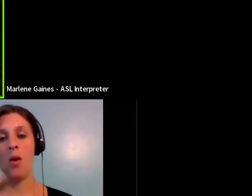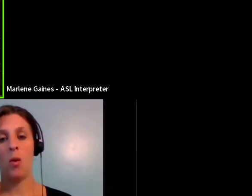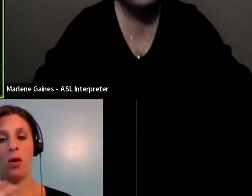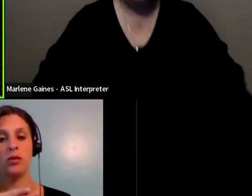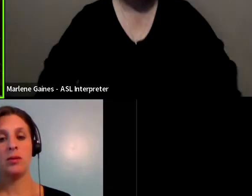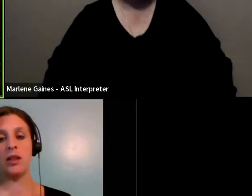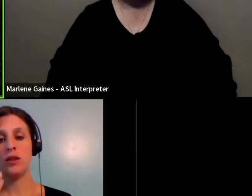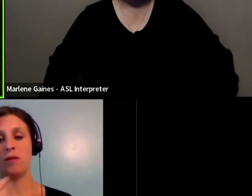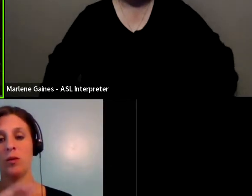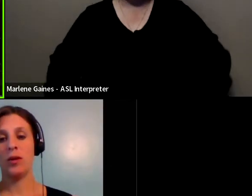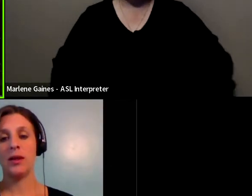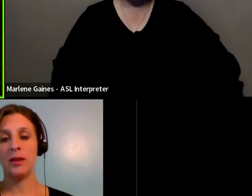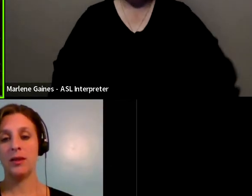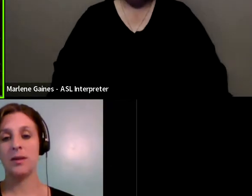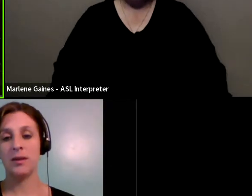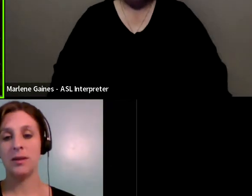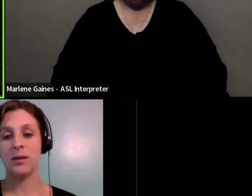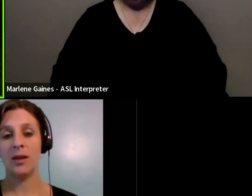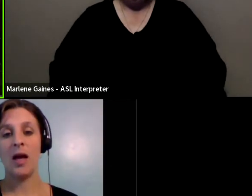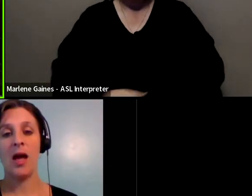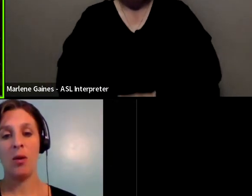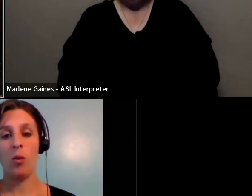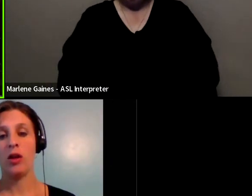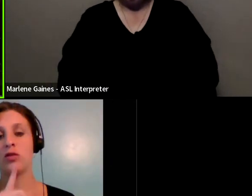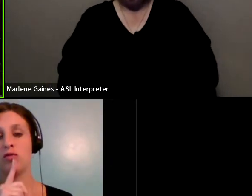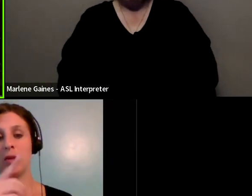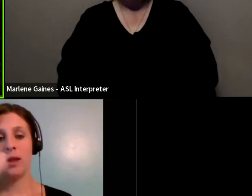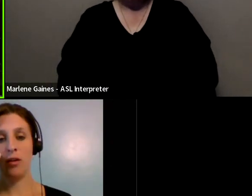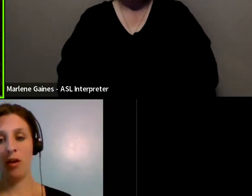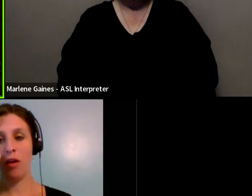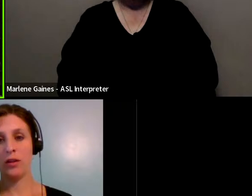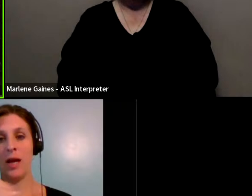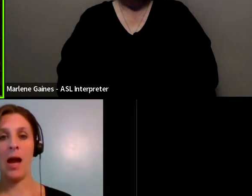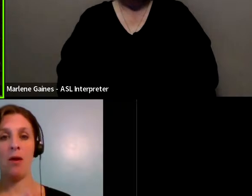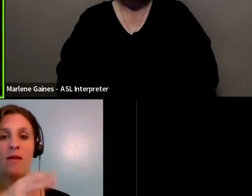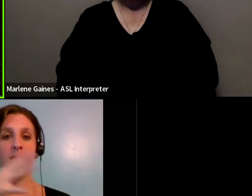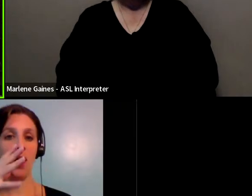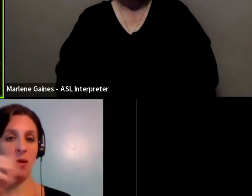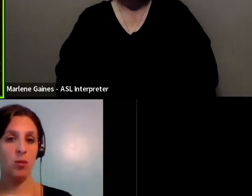a few things. I wanted to really acknowledge our farm workers